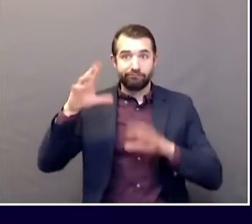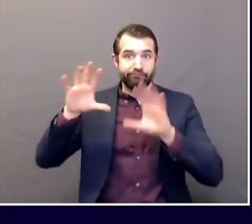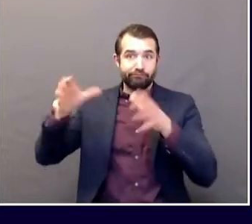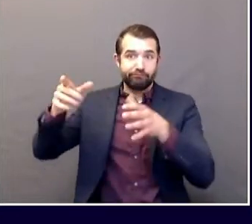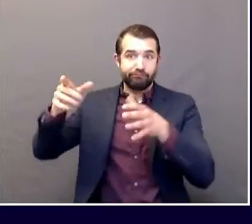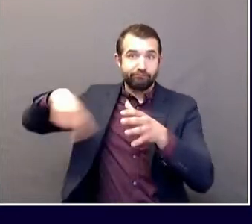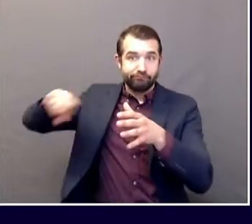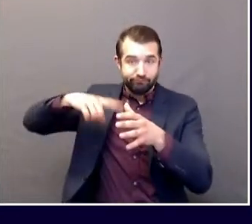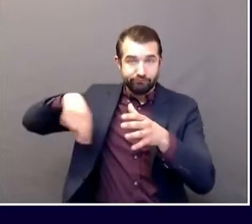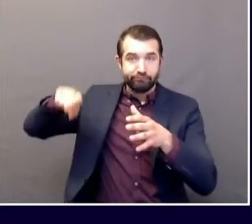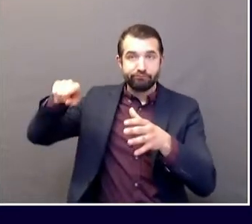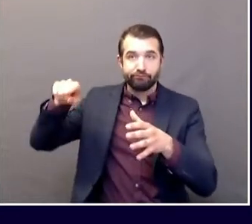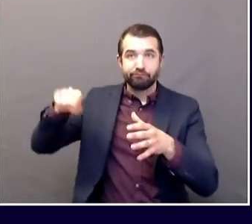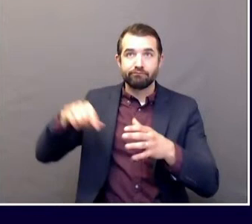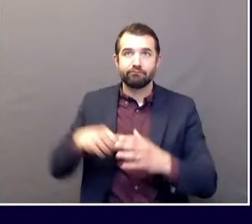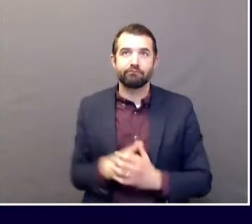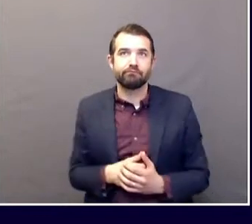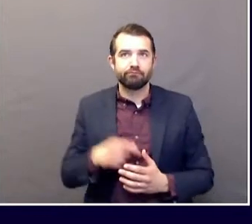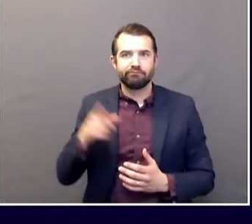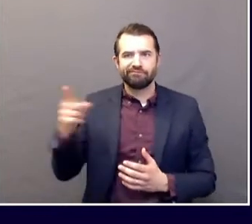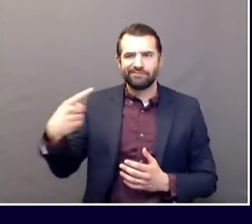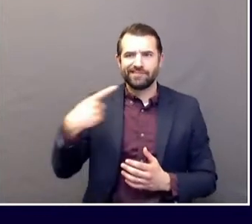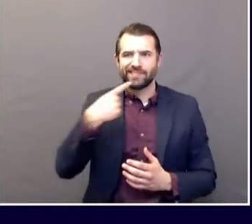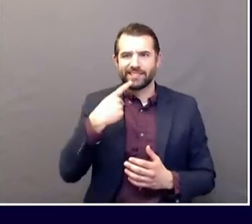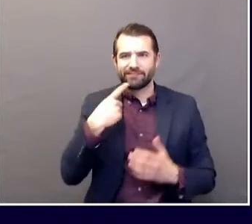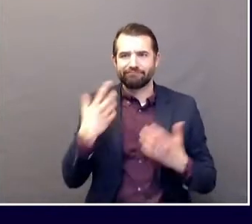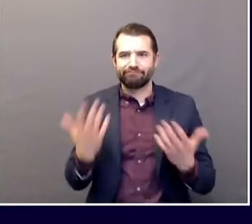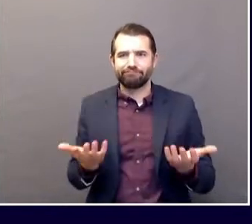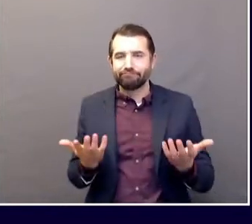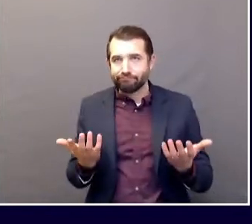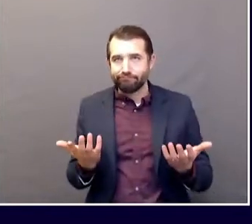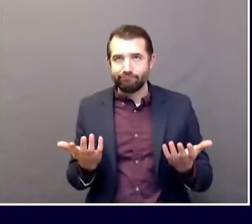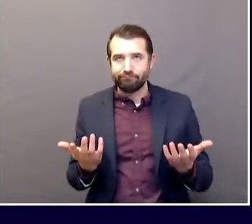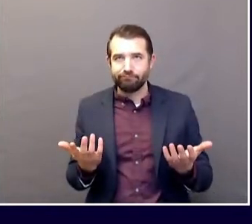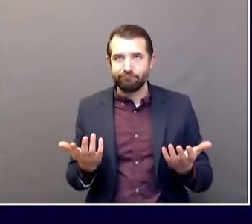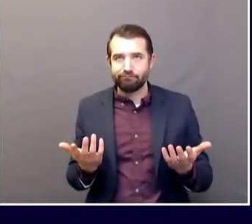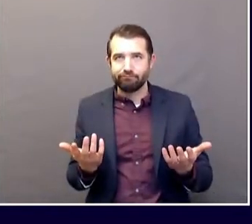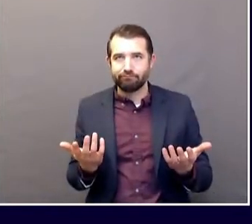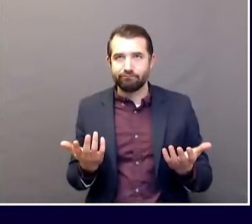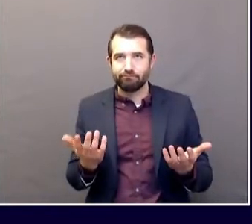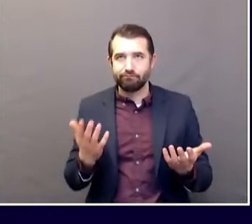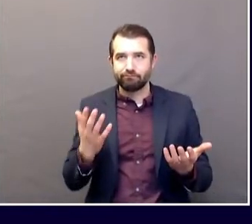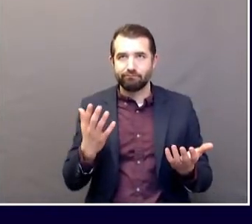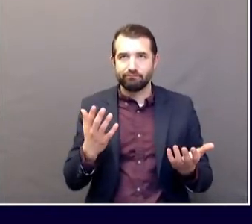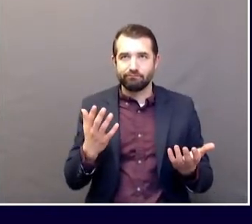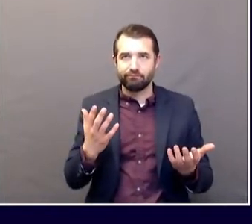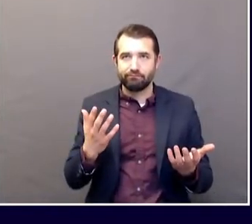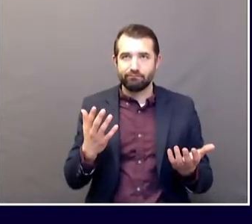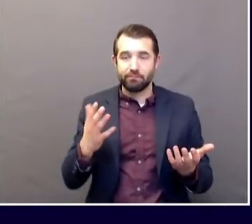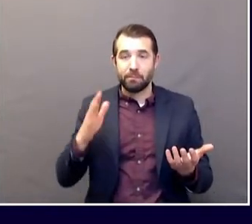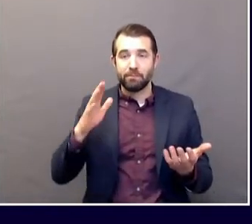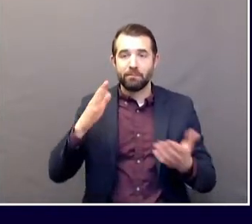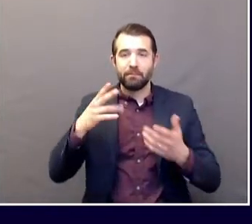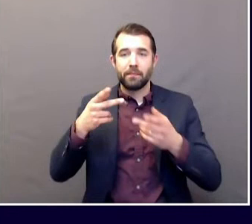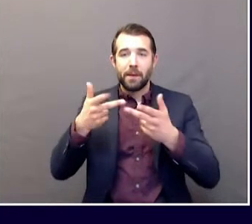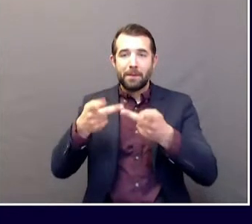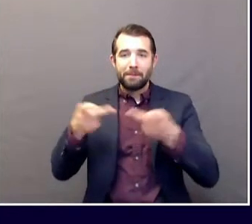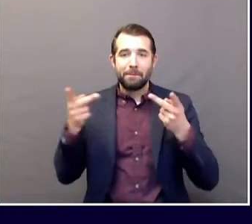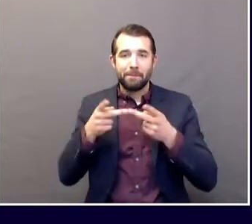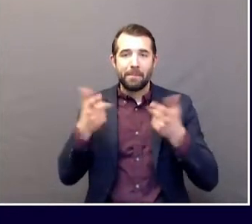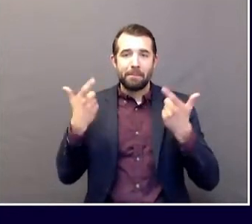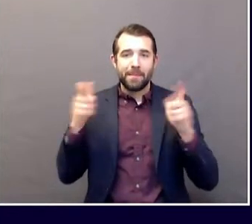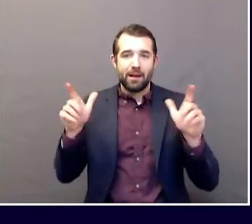increase capacity or accommodation limits at too many Catholic churches in the state. Is the state aware of